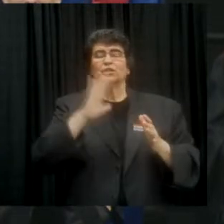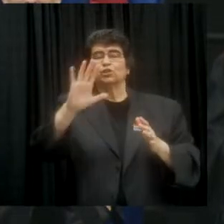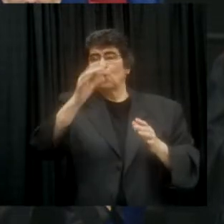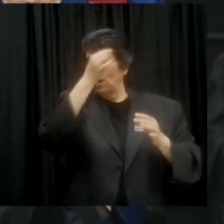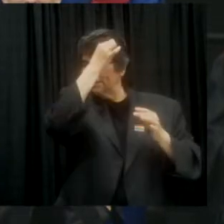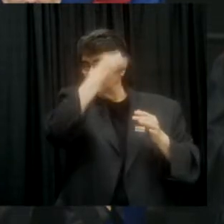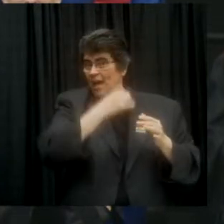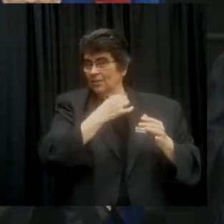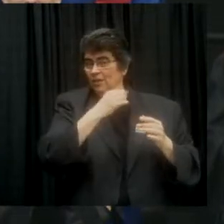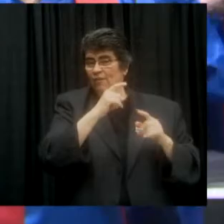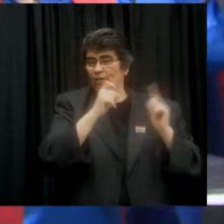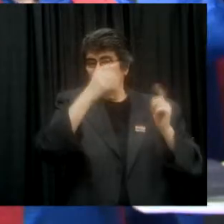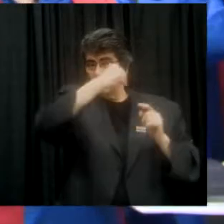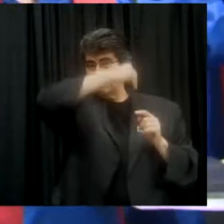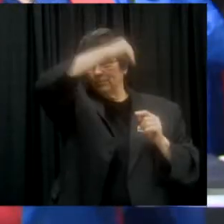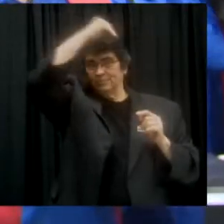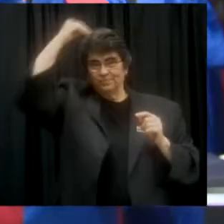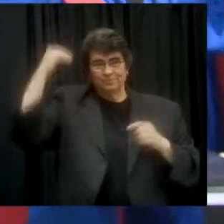your tassel to the left.